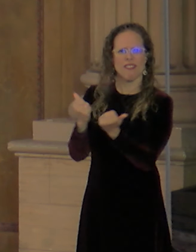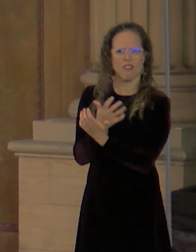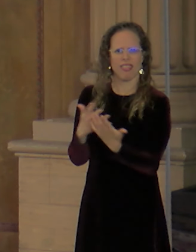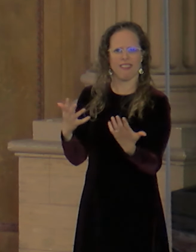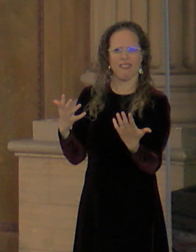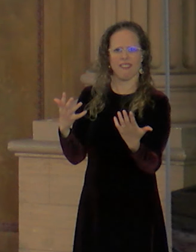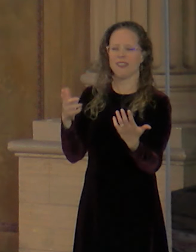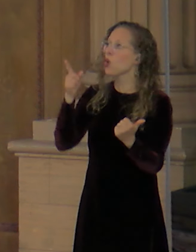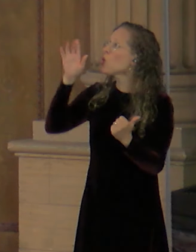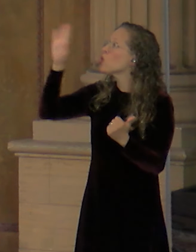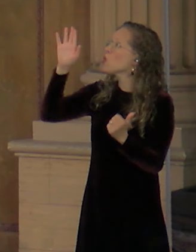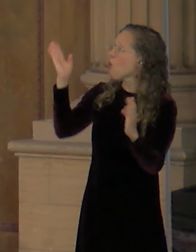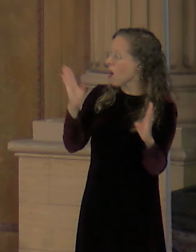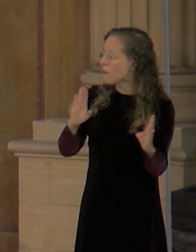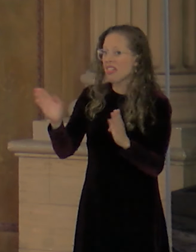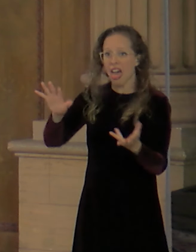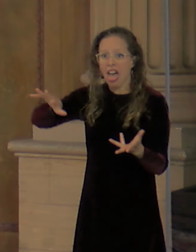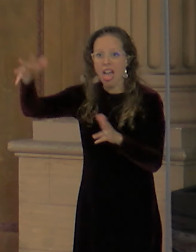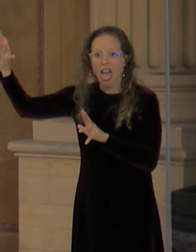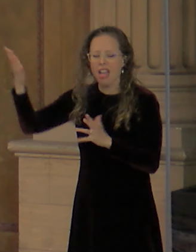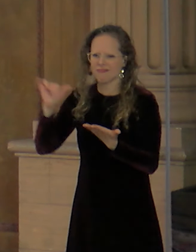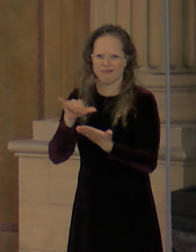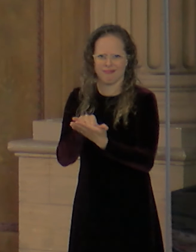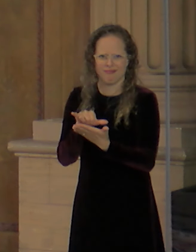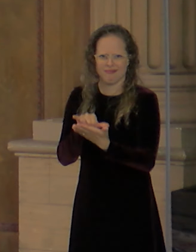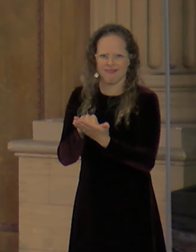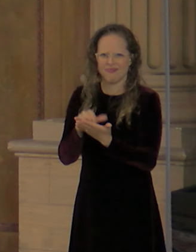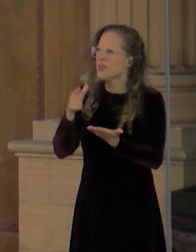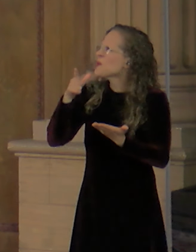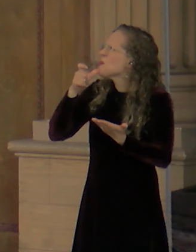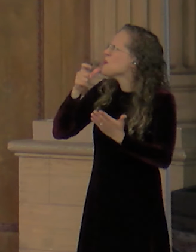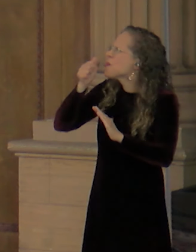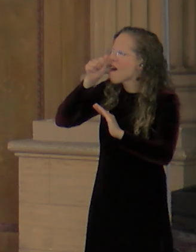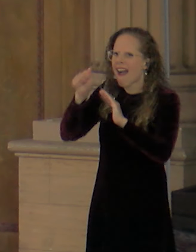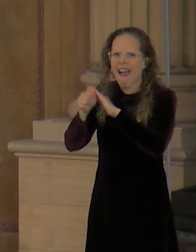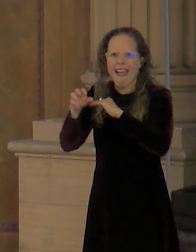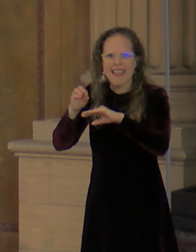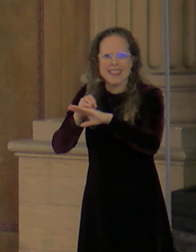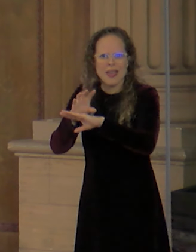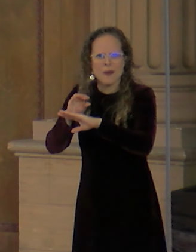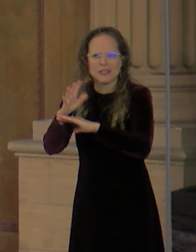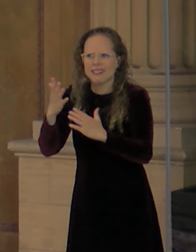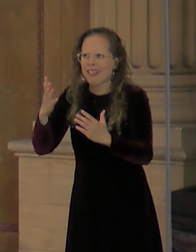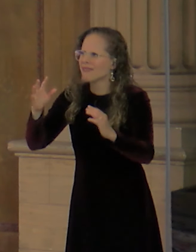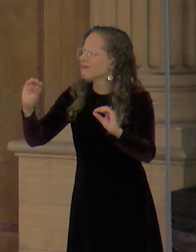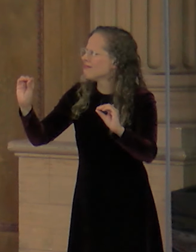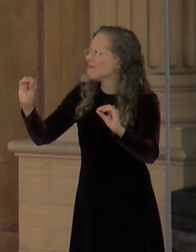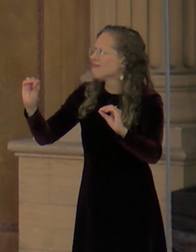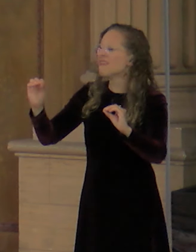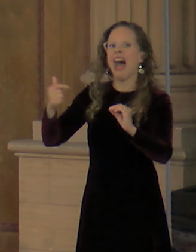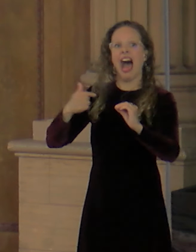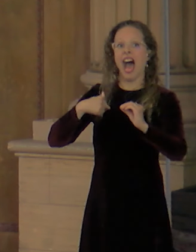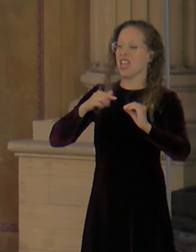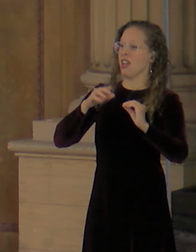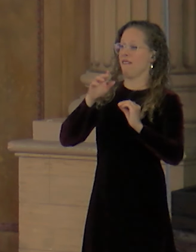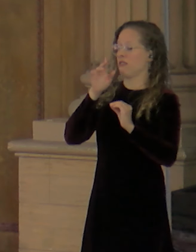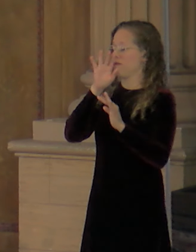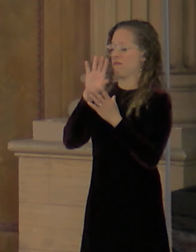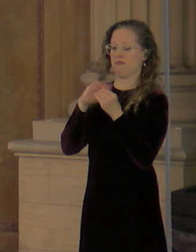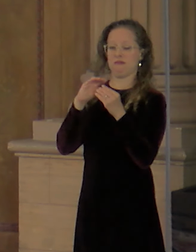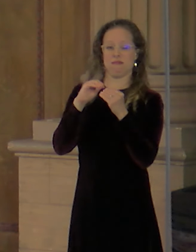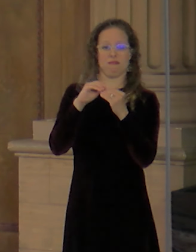of yours can be thwarted. Who is this that hides counsel without knowledge? Therefore I have uttered what I did not